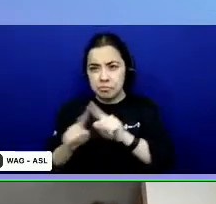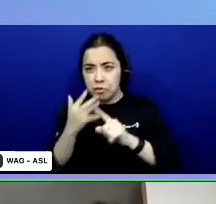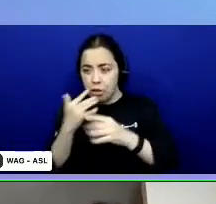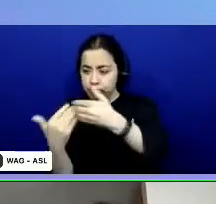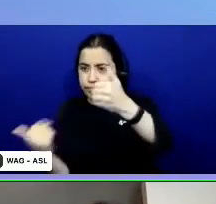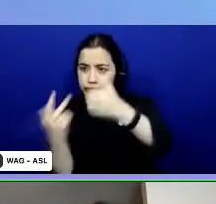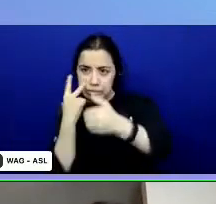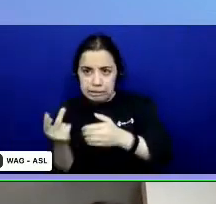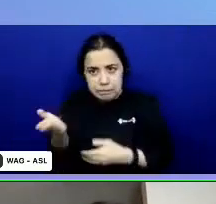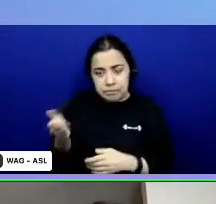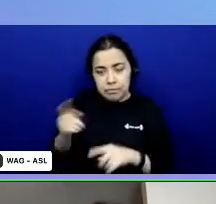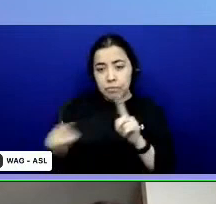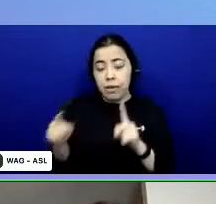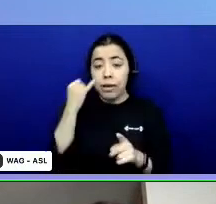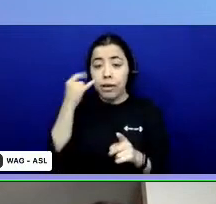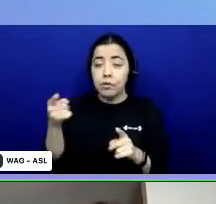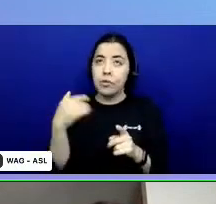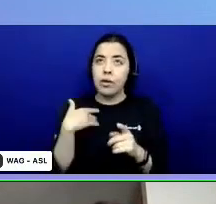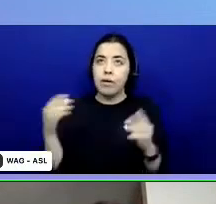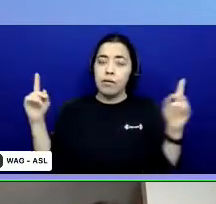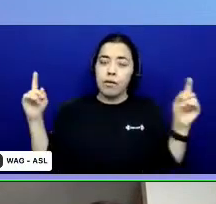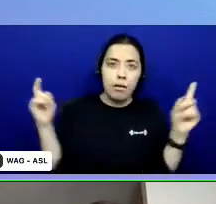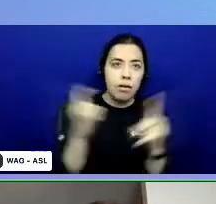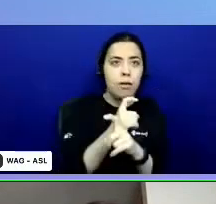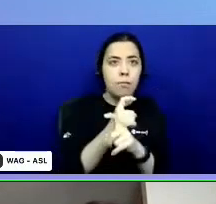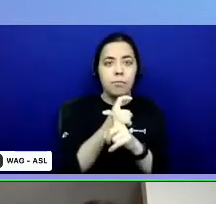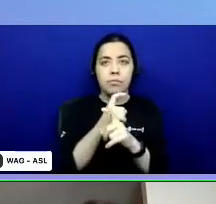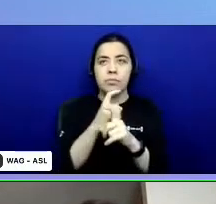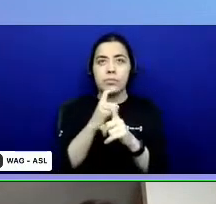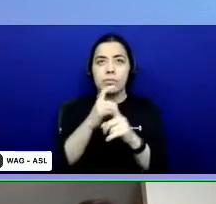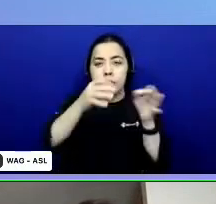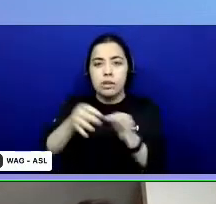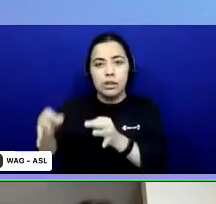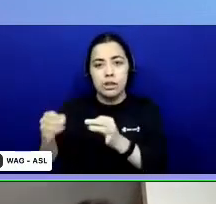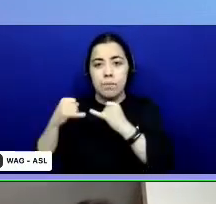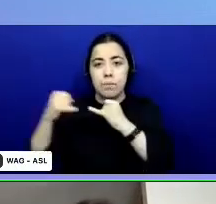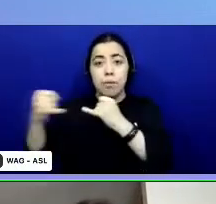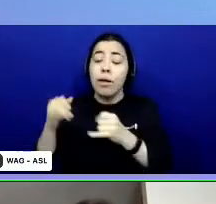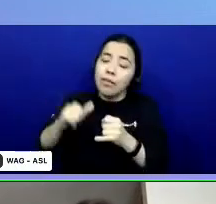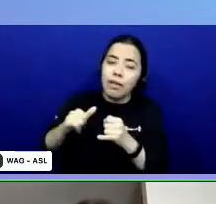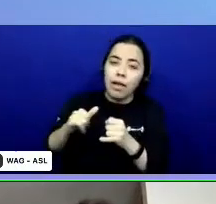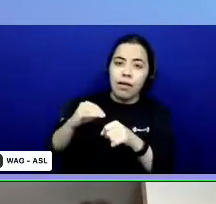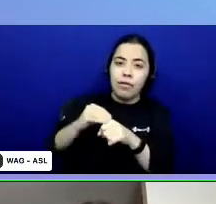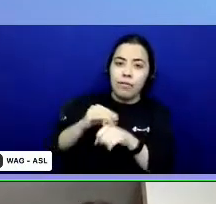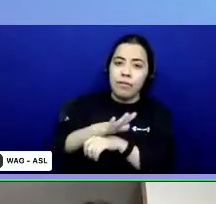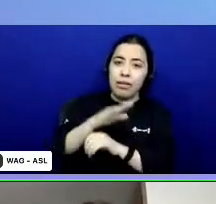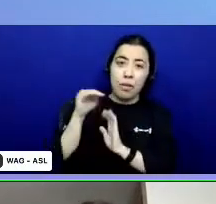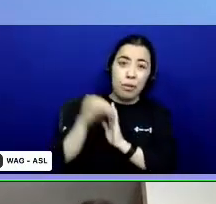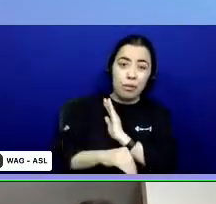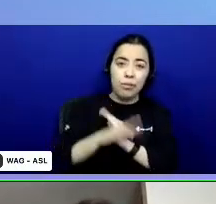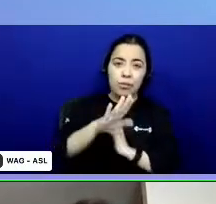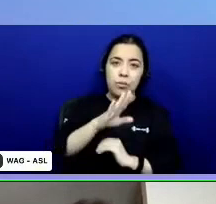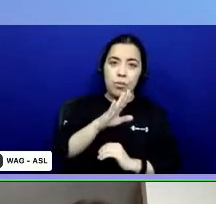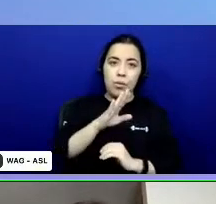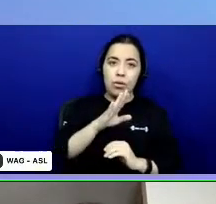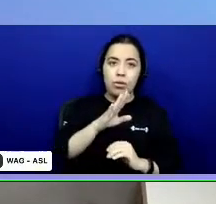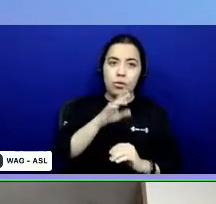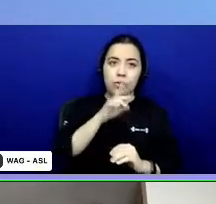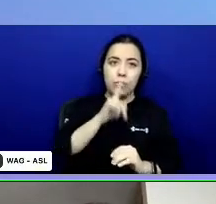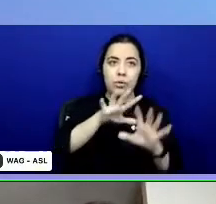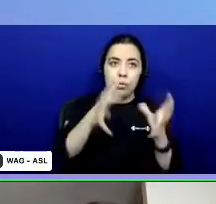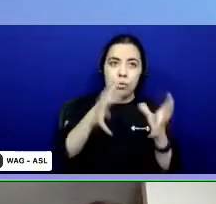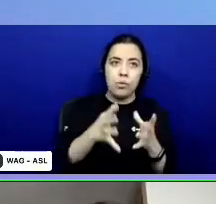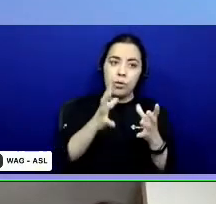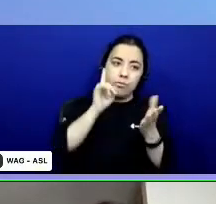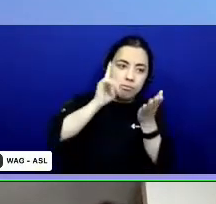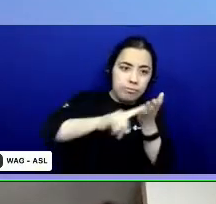up with an arbitrarily complex decision boundary, which will actually hurt your performance on real world data outside of what it was trained on, you're